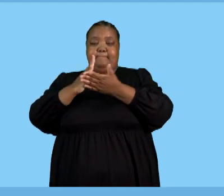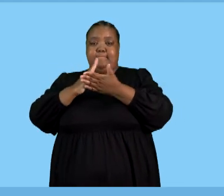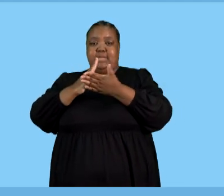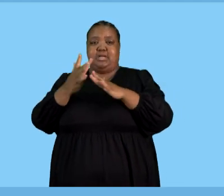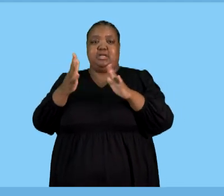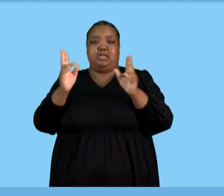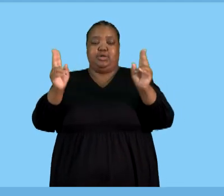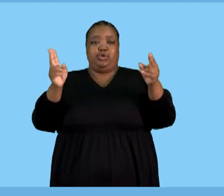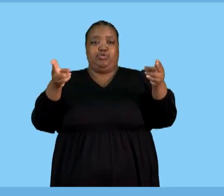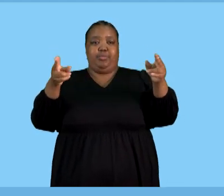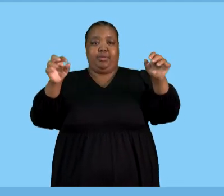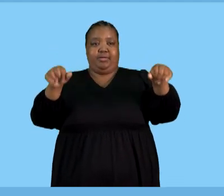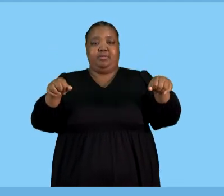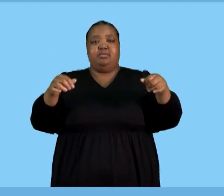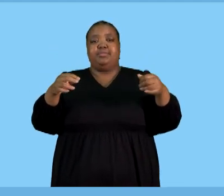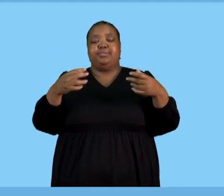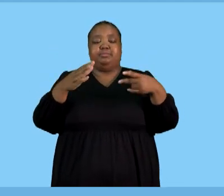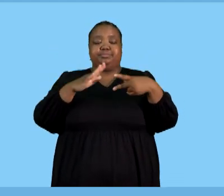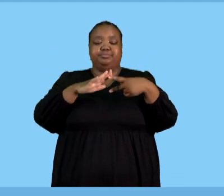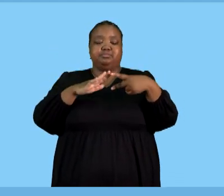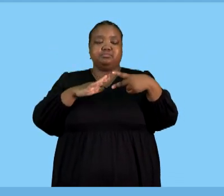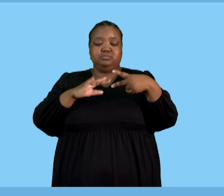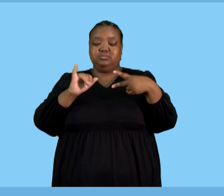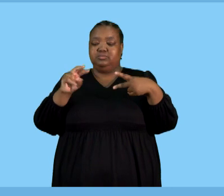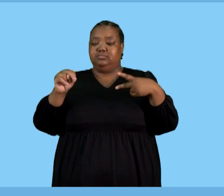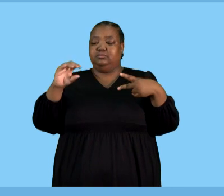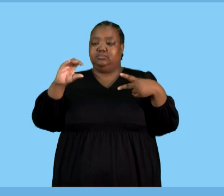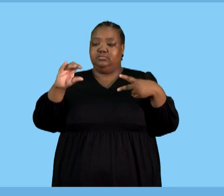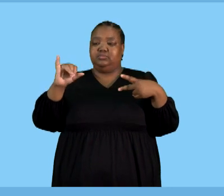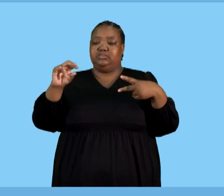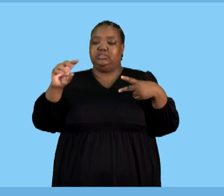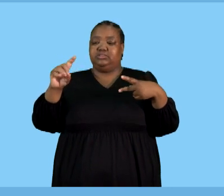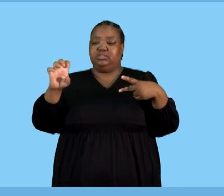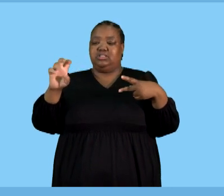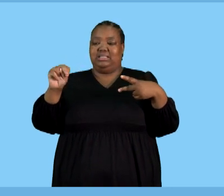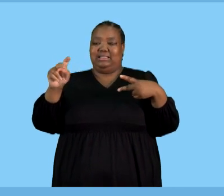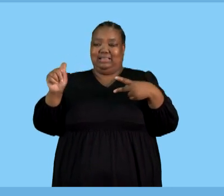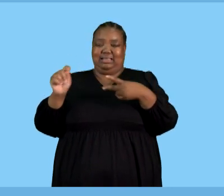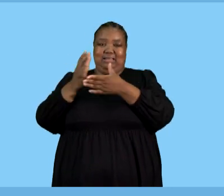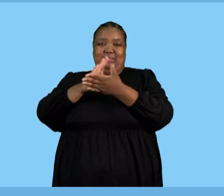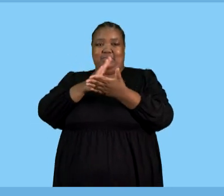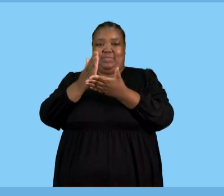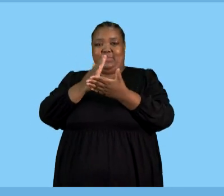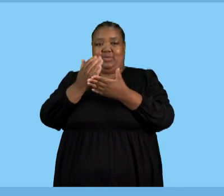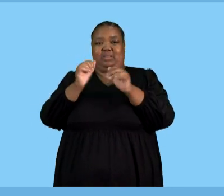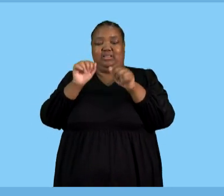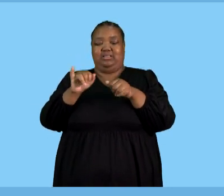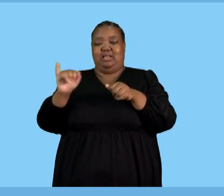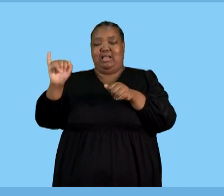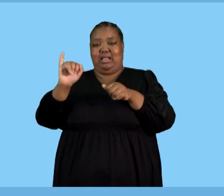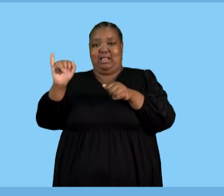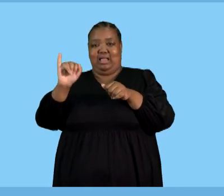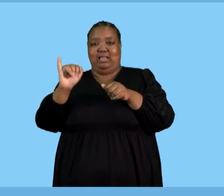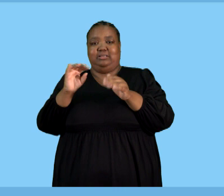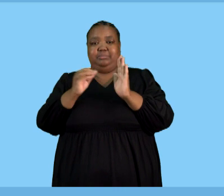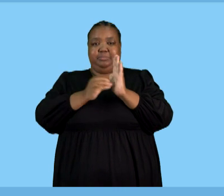This is our normal line. So the angle of incident is going to be between the normal line and the incident ray. So we can denote that by small